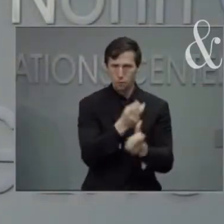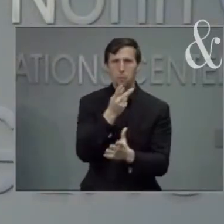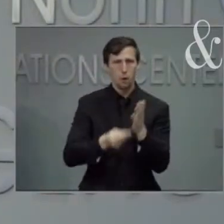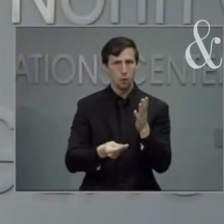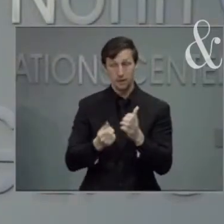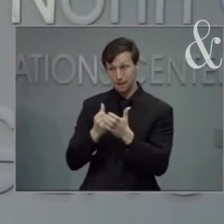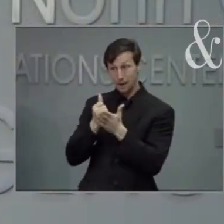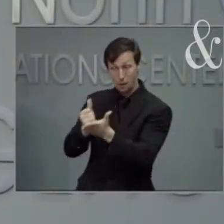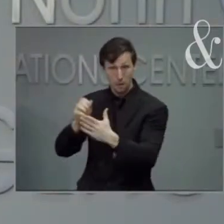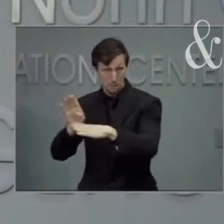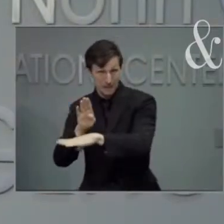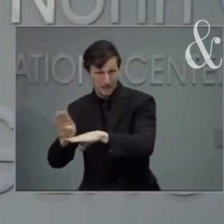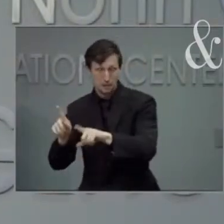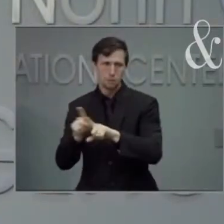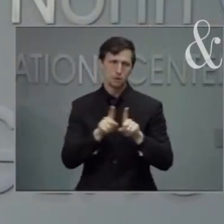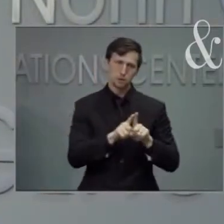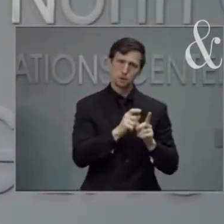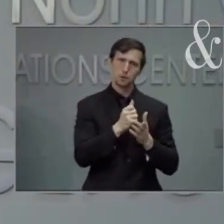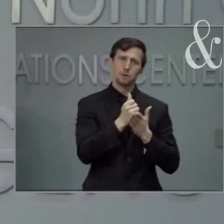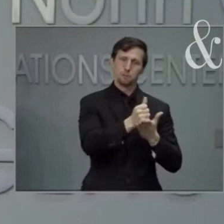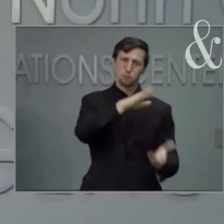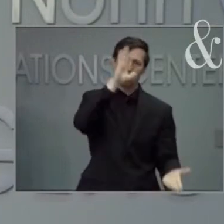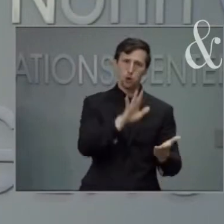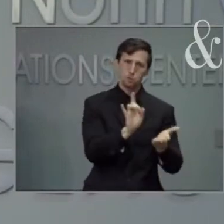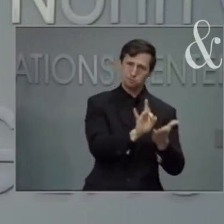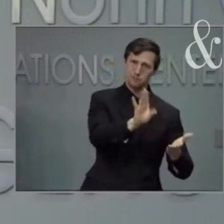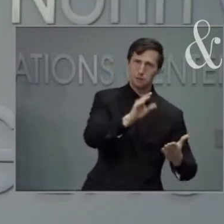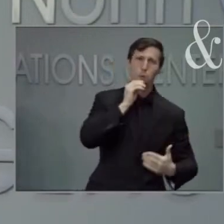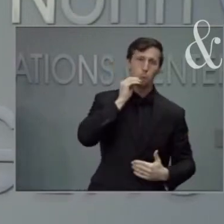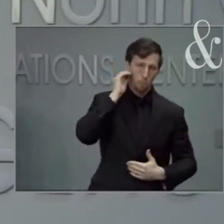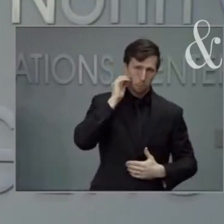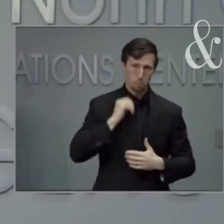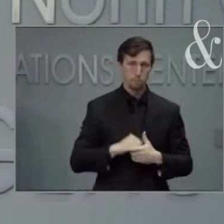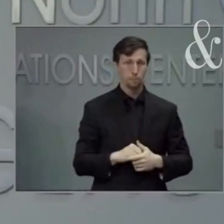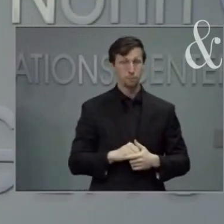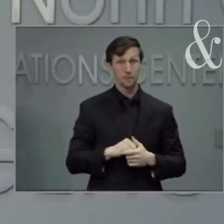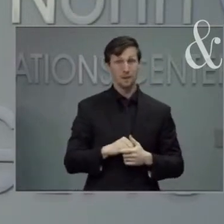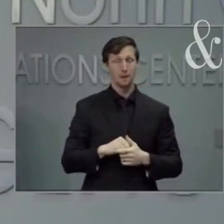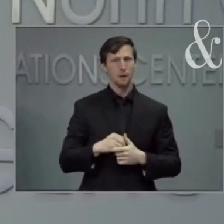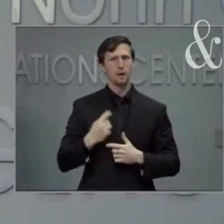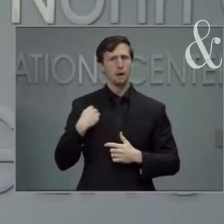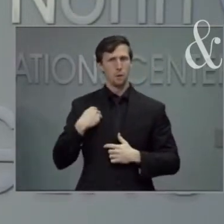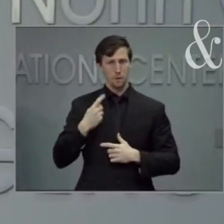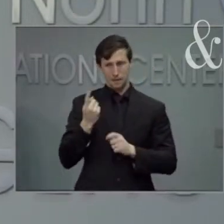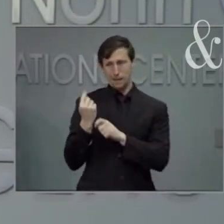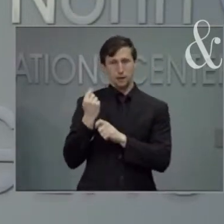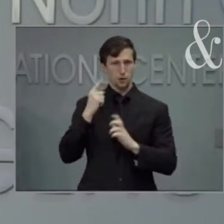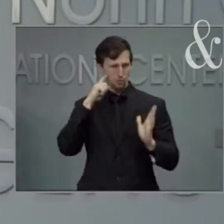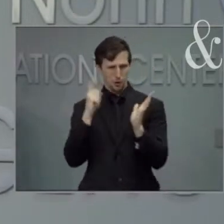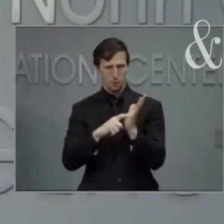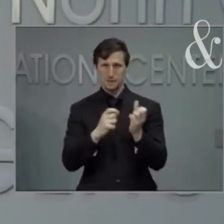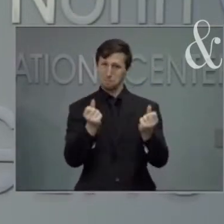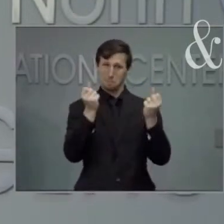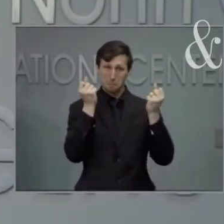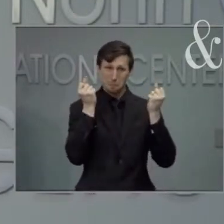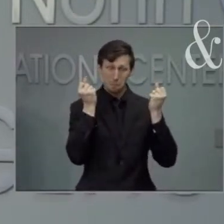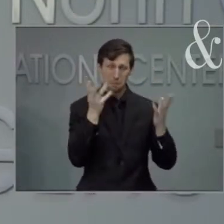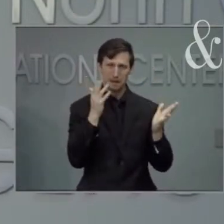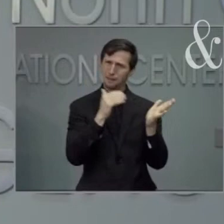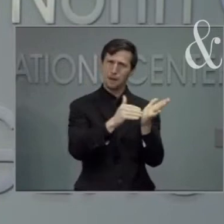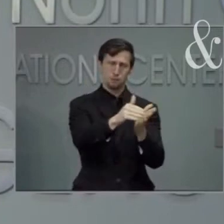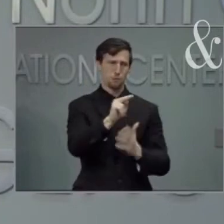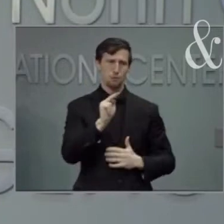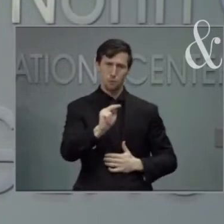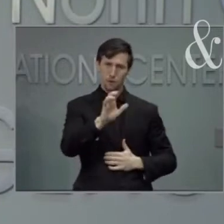homes. Last year, we recognized that thousands of North Carolinians were threatened with eviction or power shutoffs during the